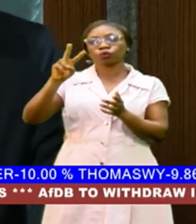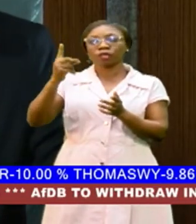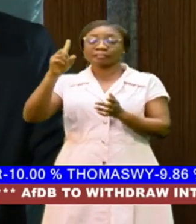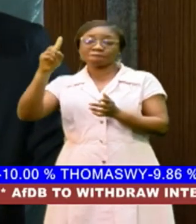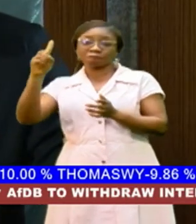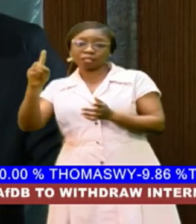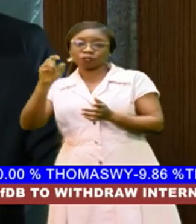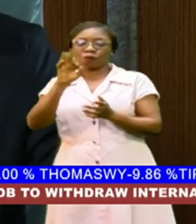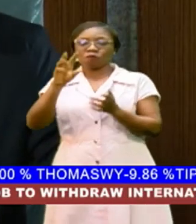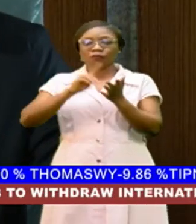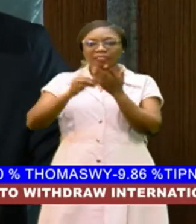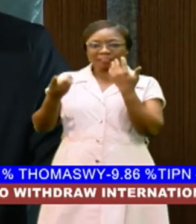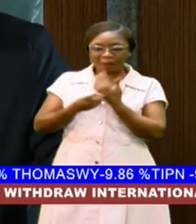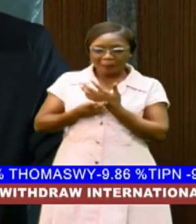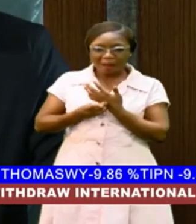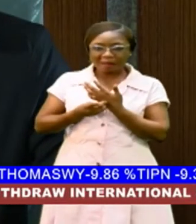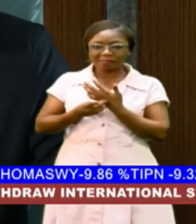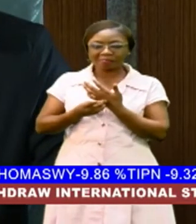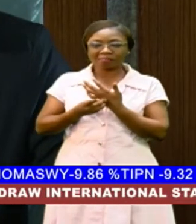21st of December,